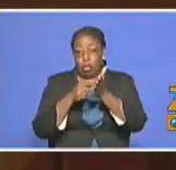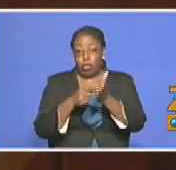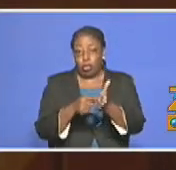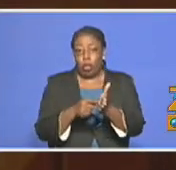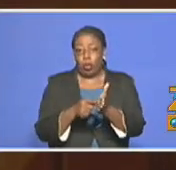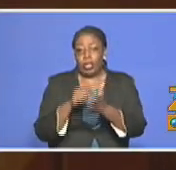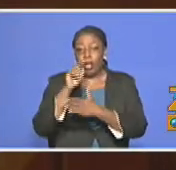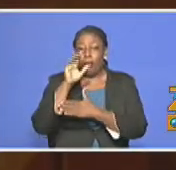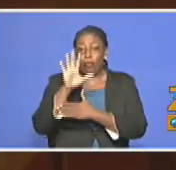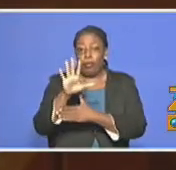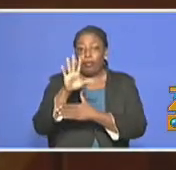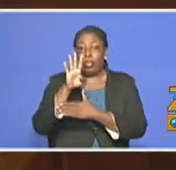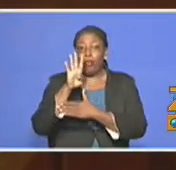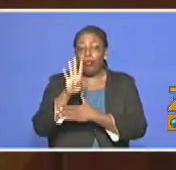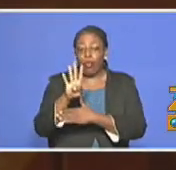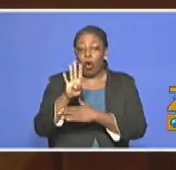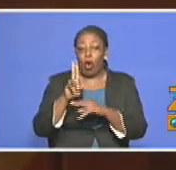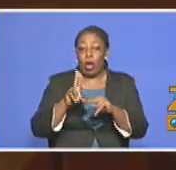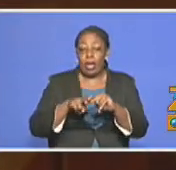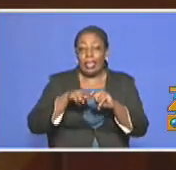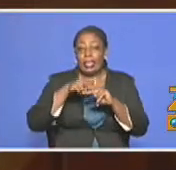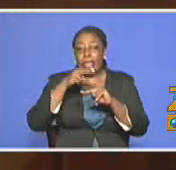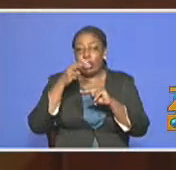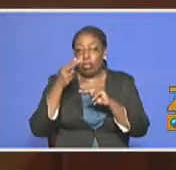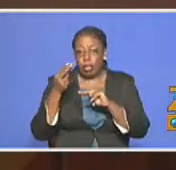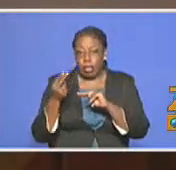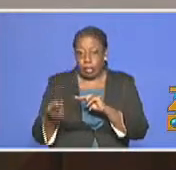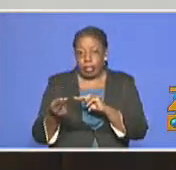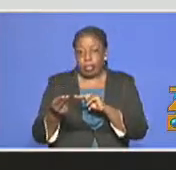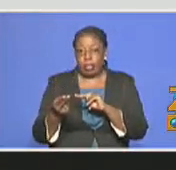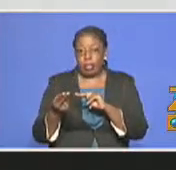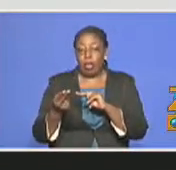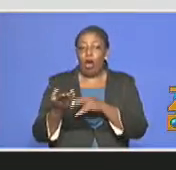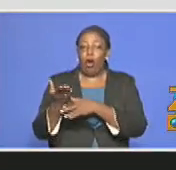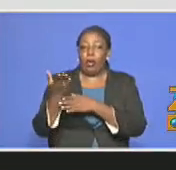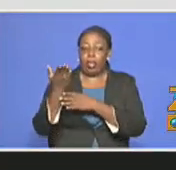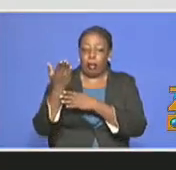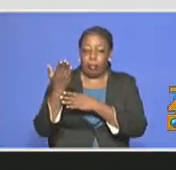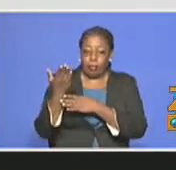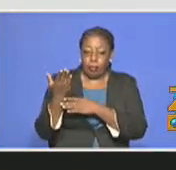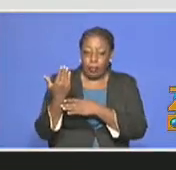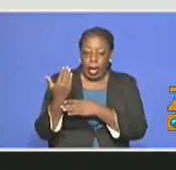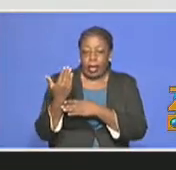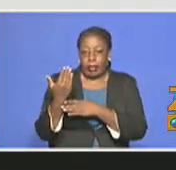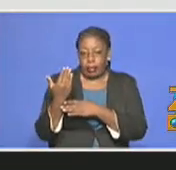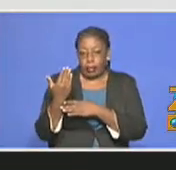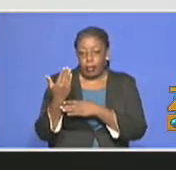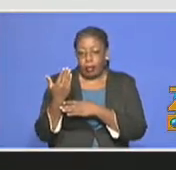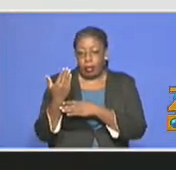a 54% decrease over the previous period.